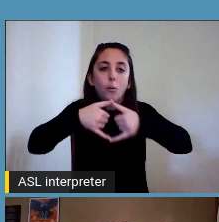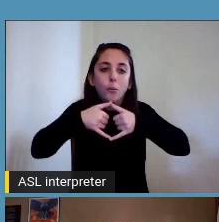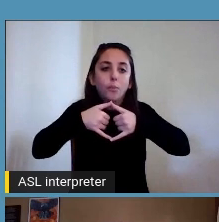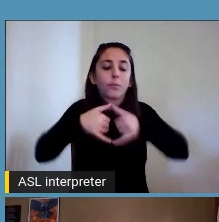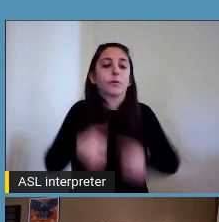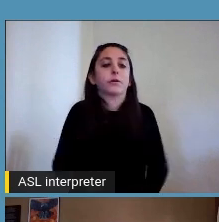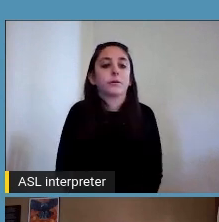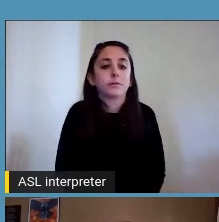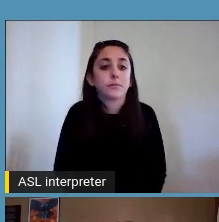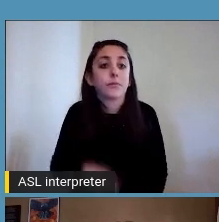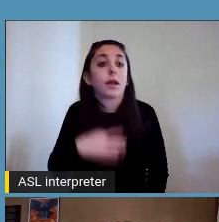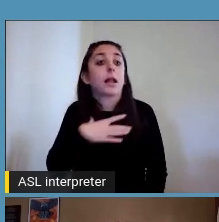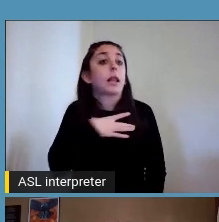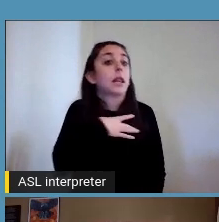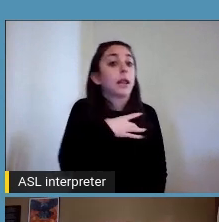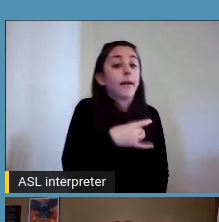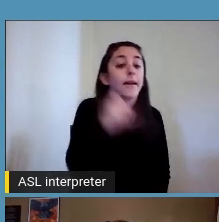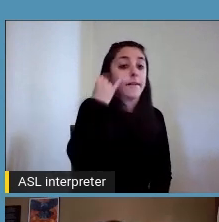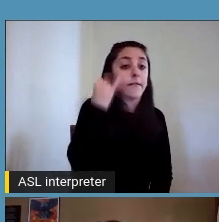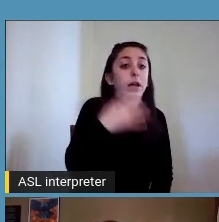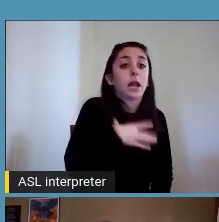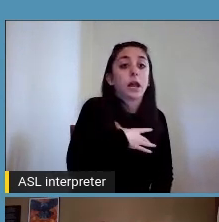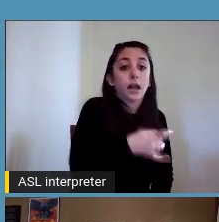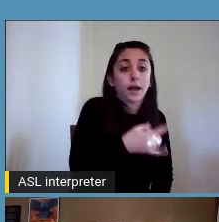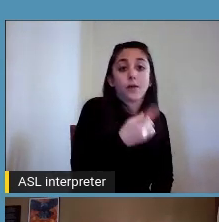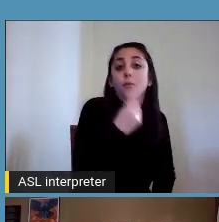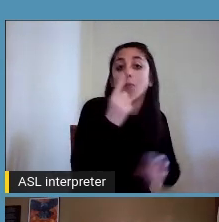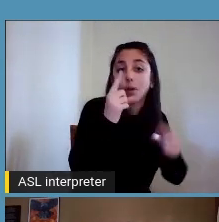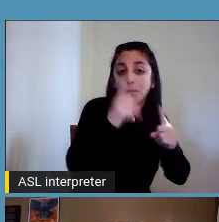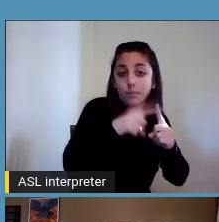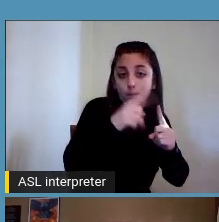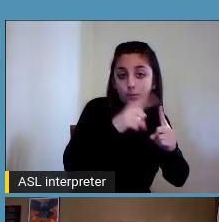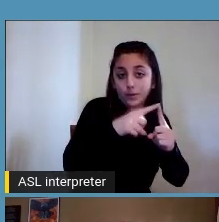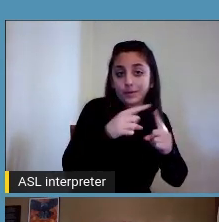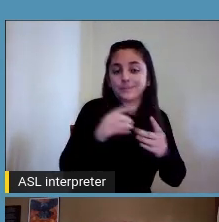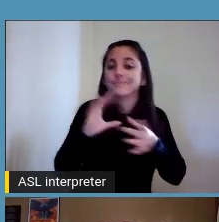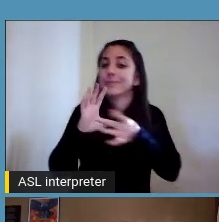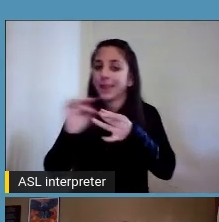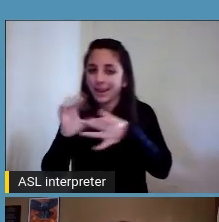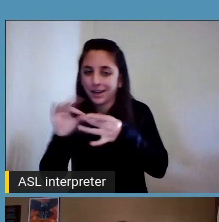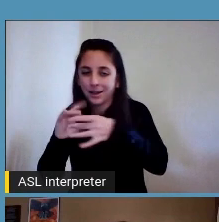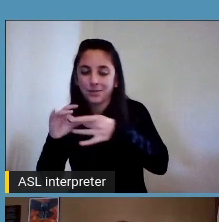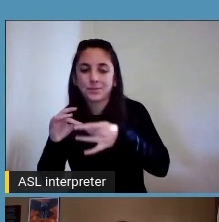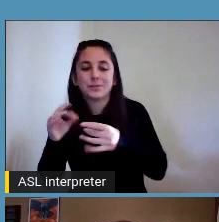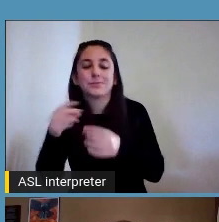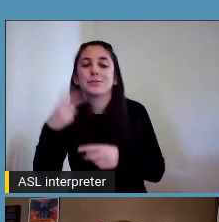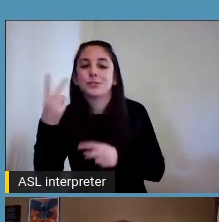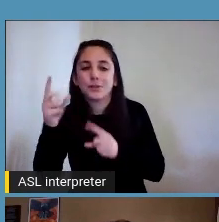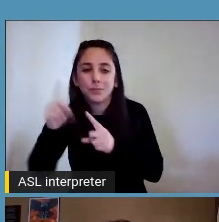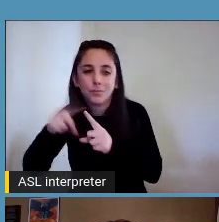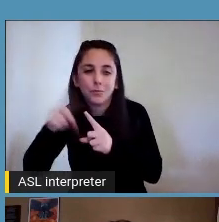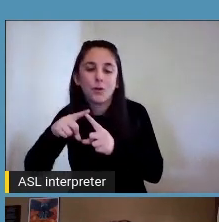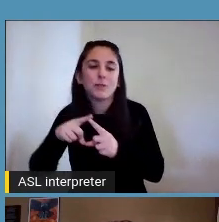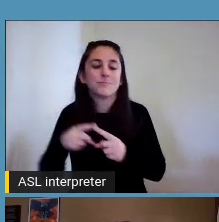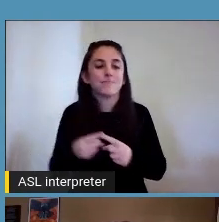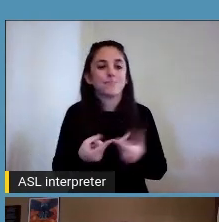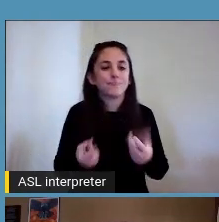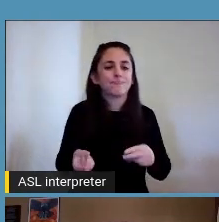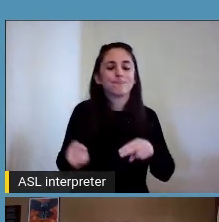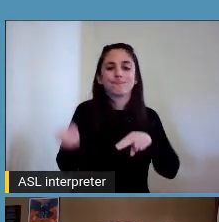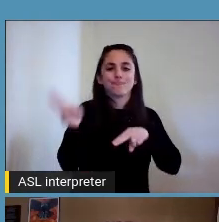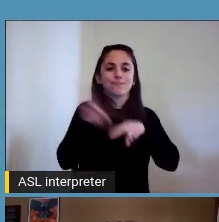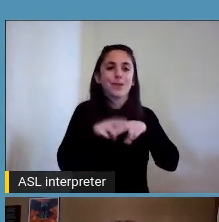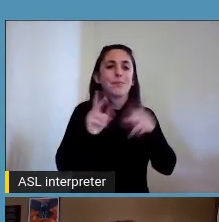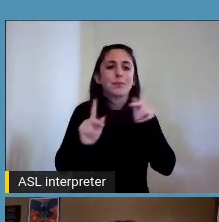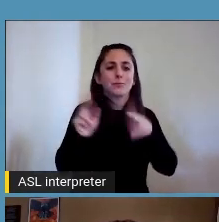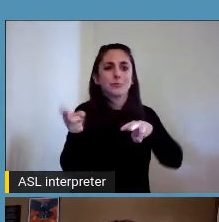got at one point and commenting on it got at two points, and that really increased engagement too. And photographers were